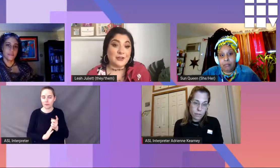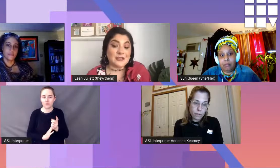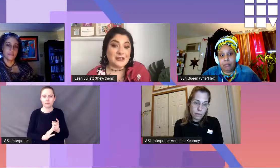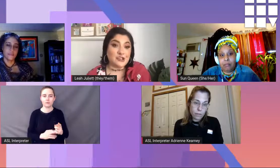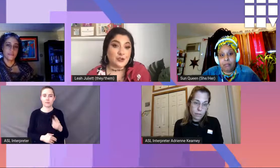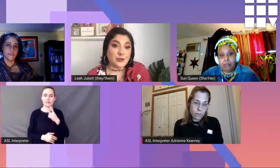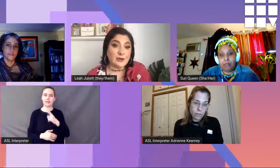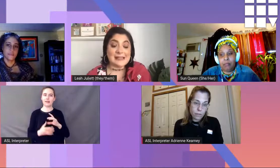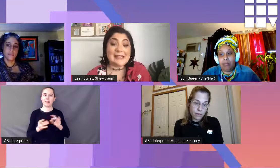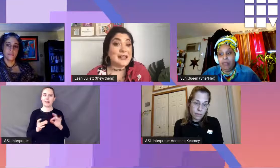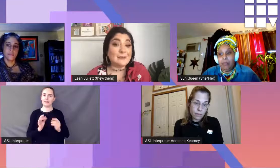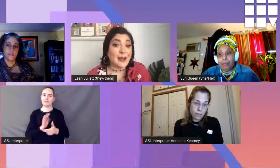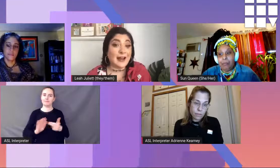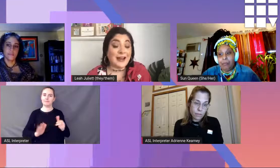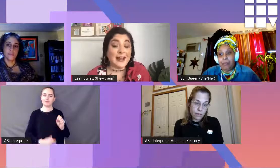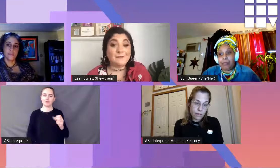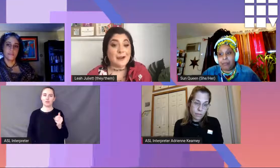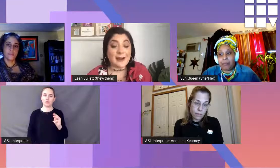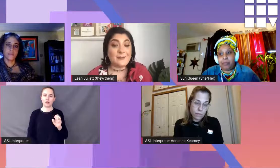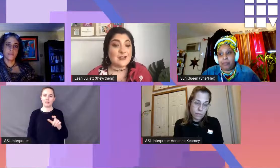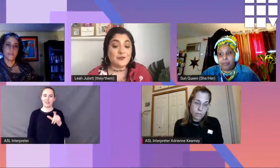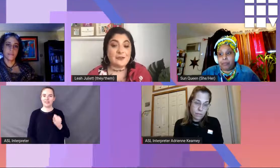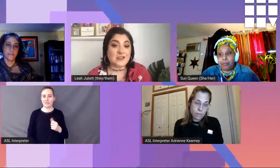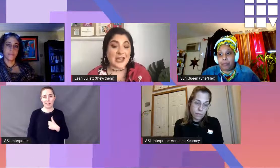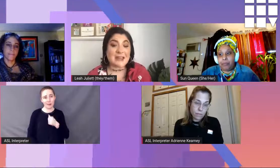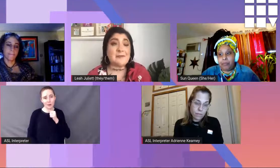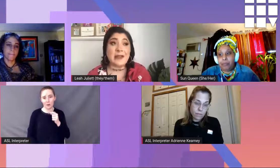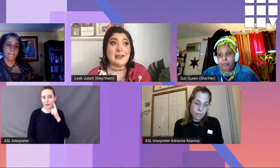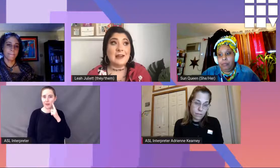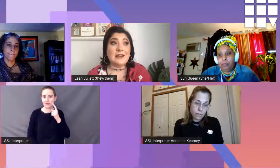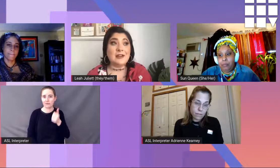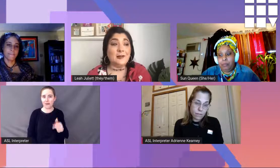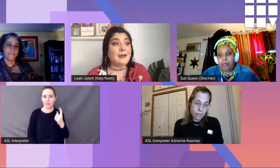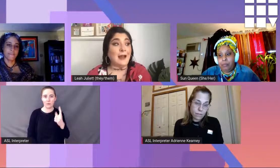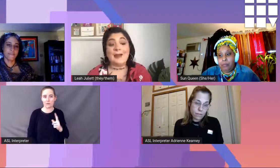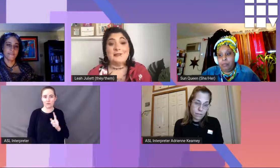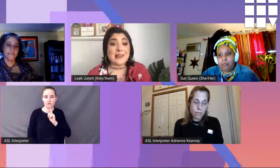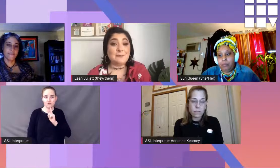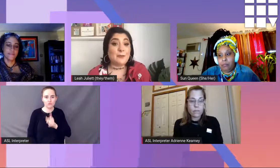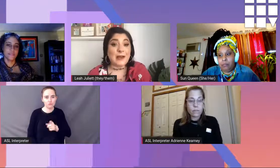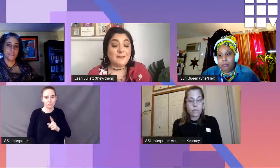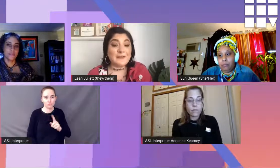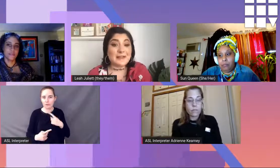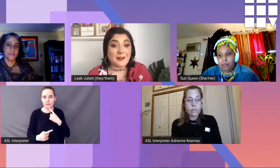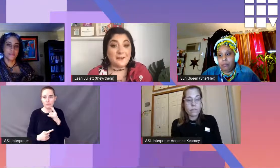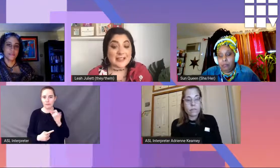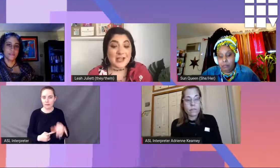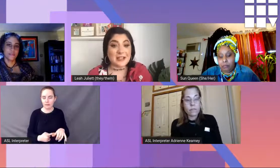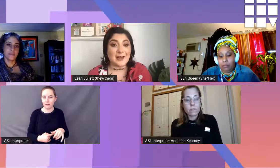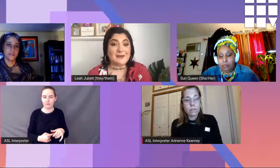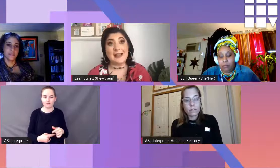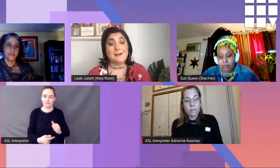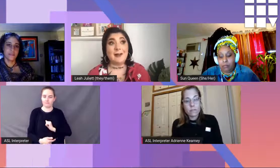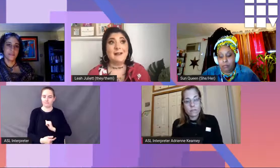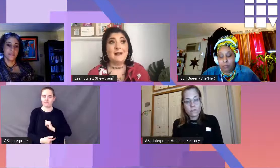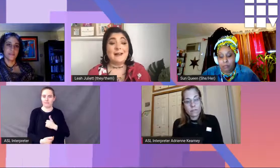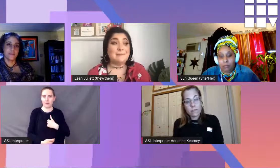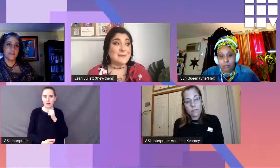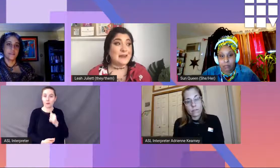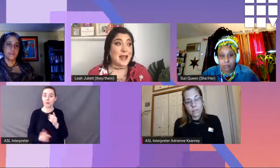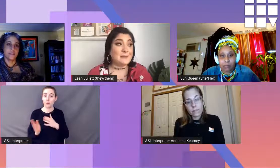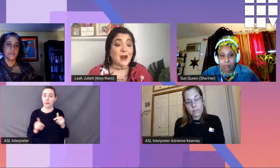think personally true. At least I'm not. I'm very much full of shame. And, I'll say, preparing for this conversation, I was like,